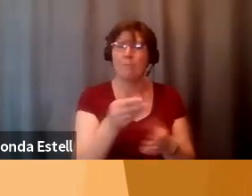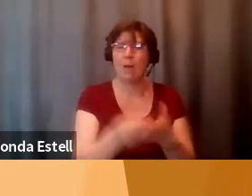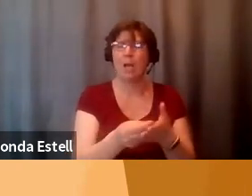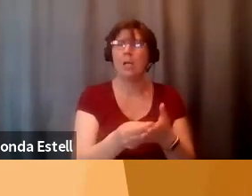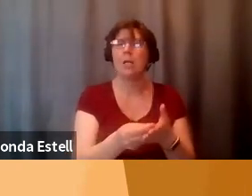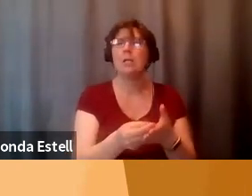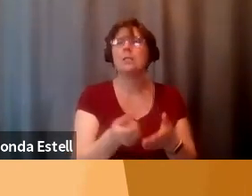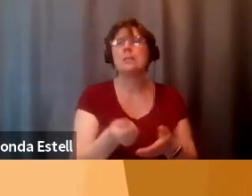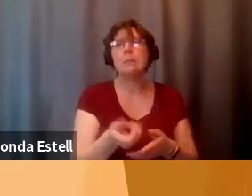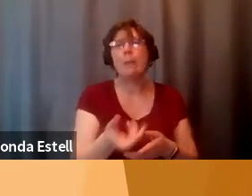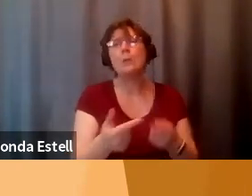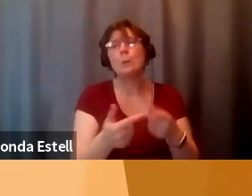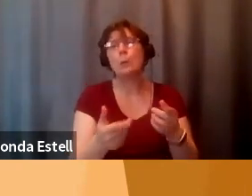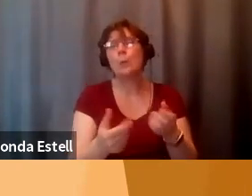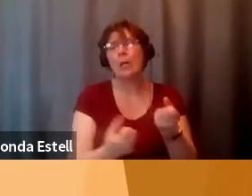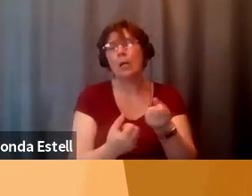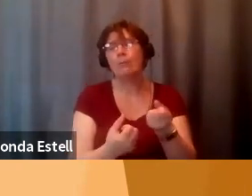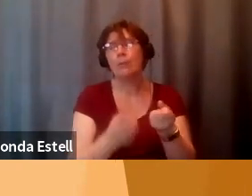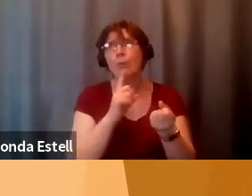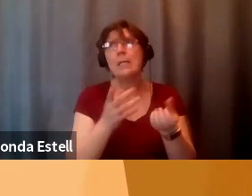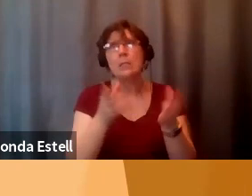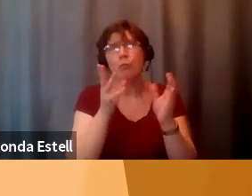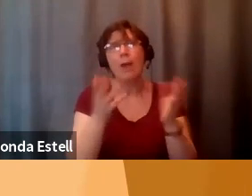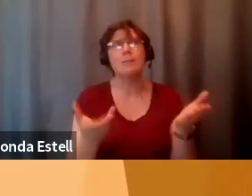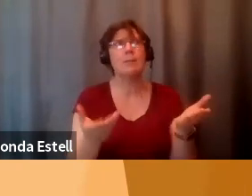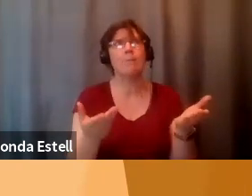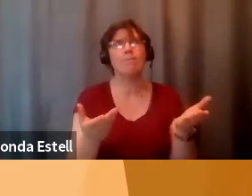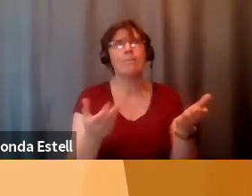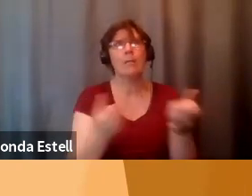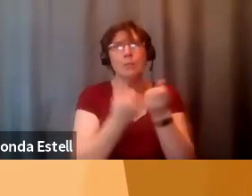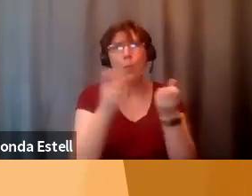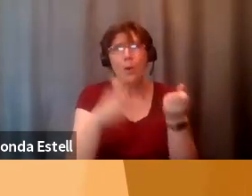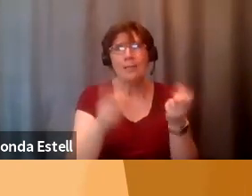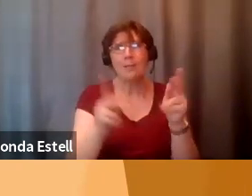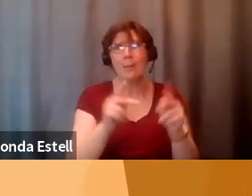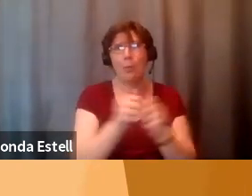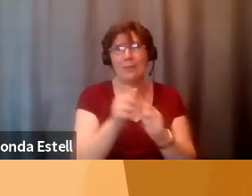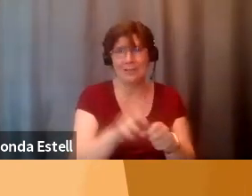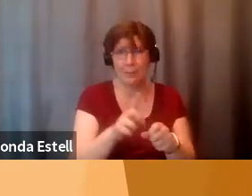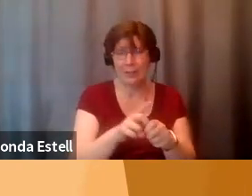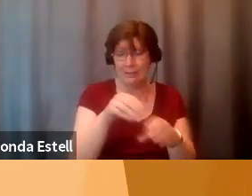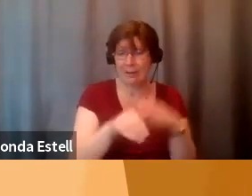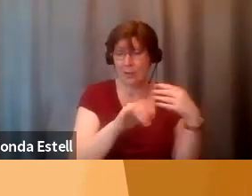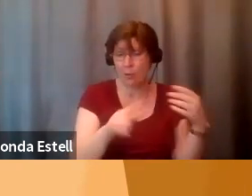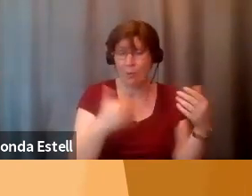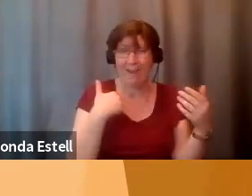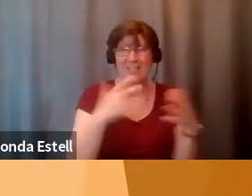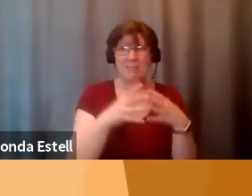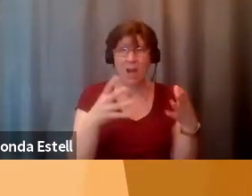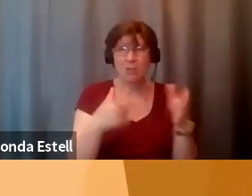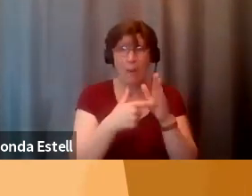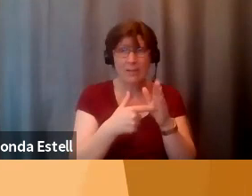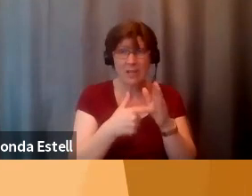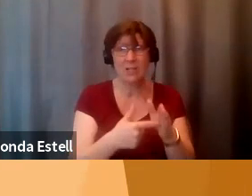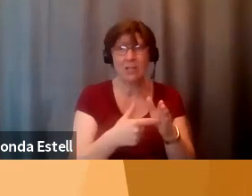to address the support needs of people with disabilities, and to make sure that in Illinois, we get as much representation